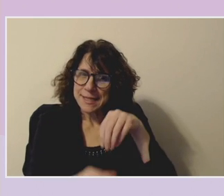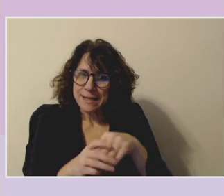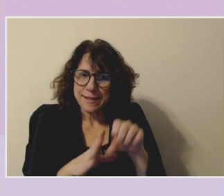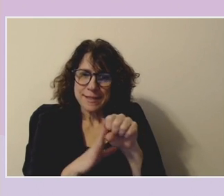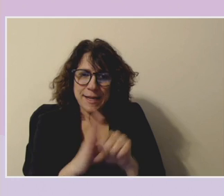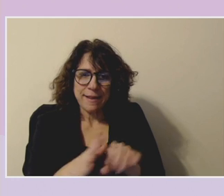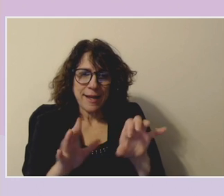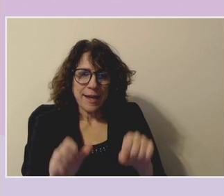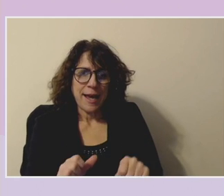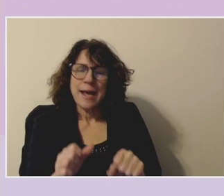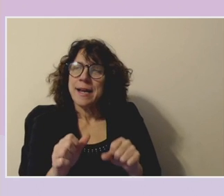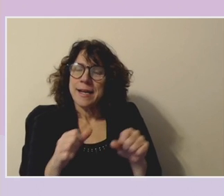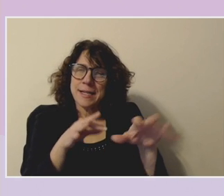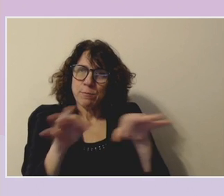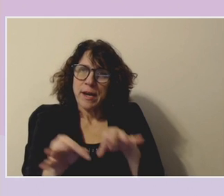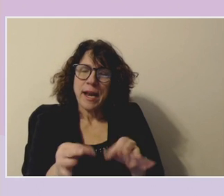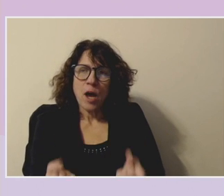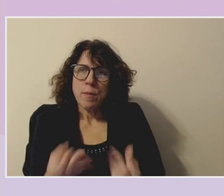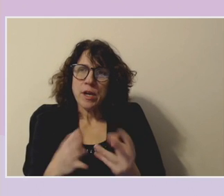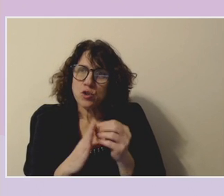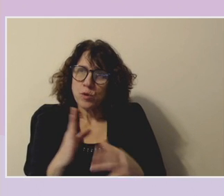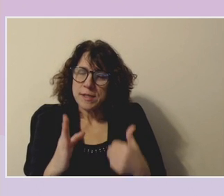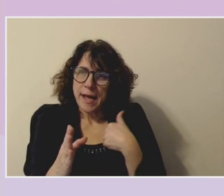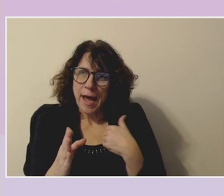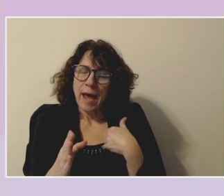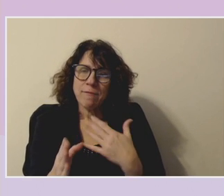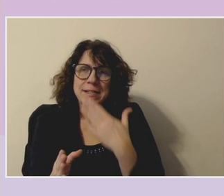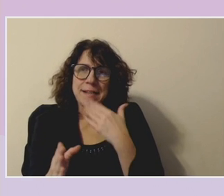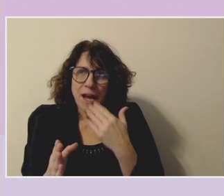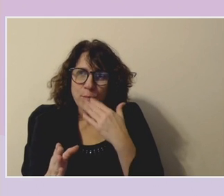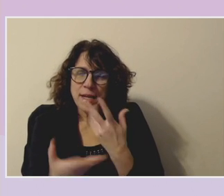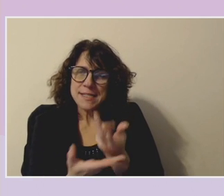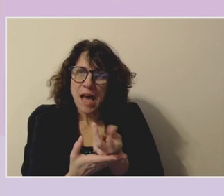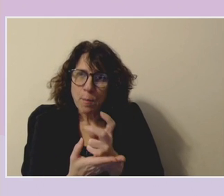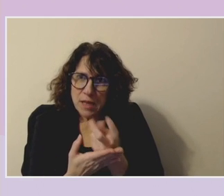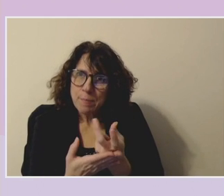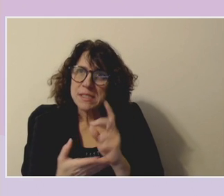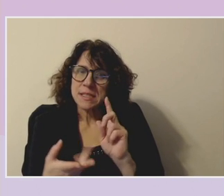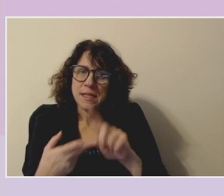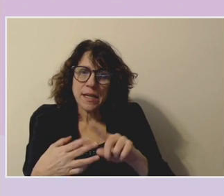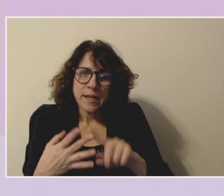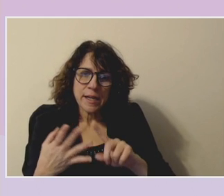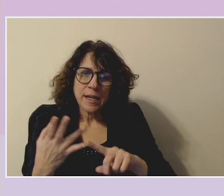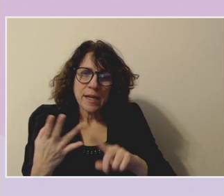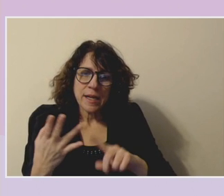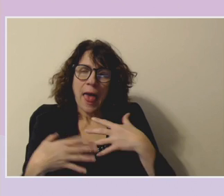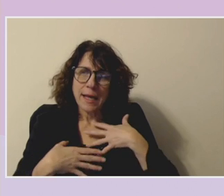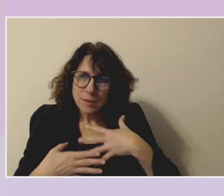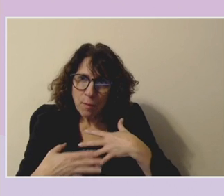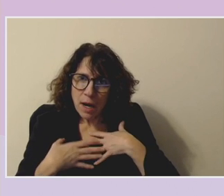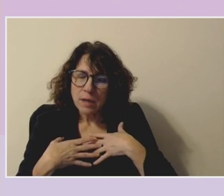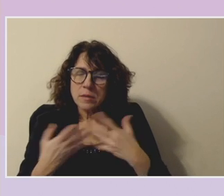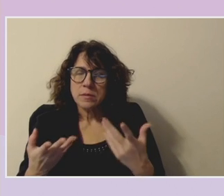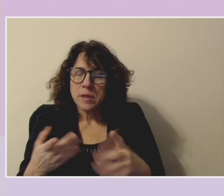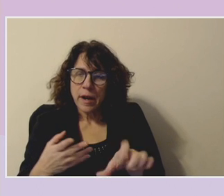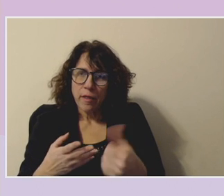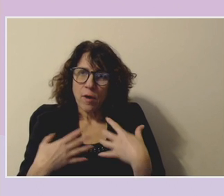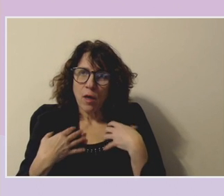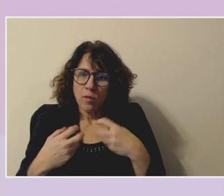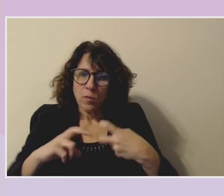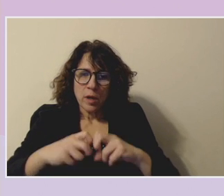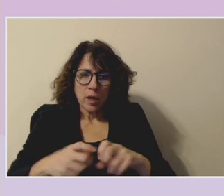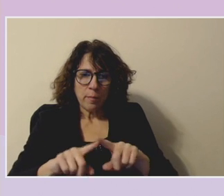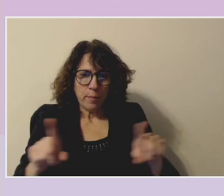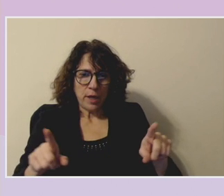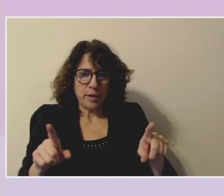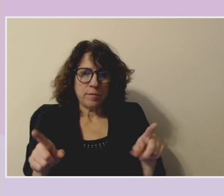and diabetes and epilepsy and so forth. But our behavioral health services that were being provided to those general